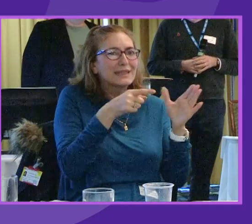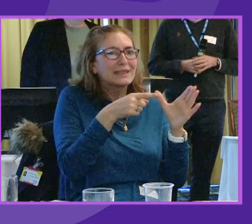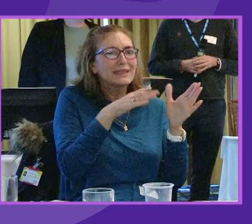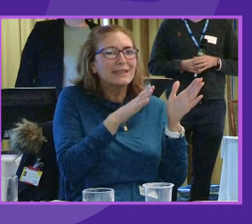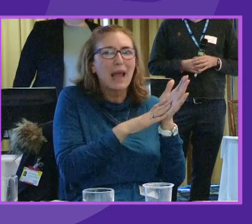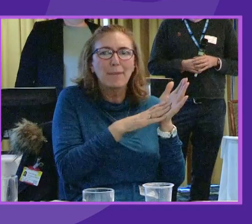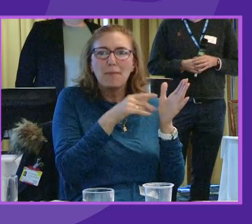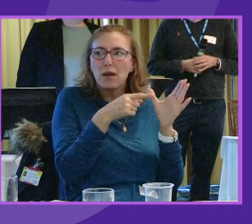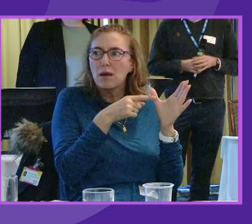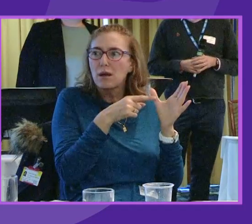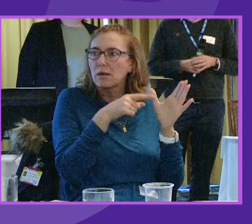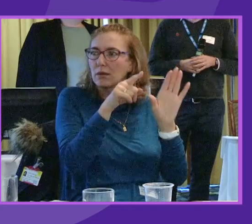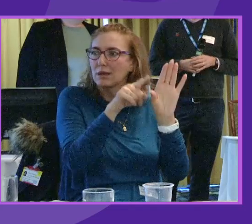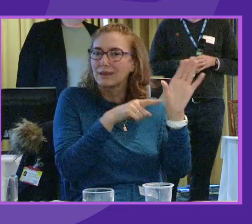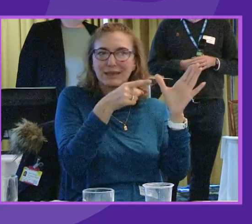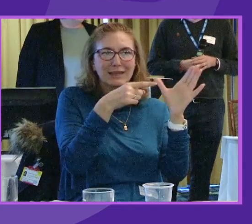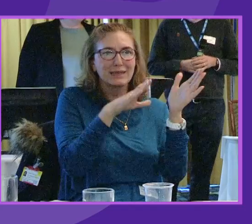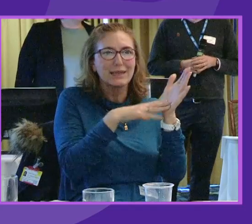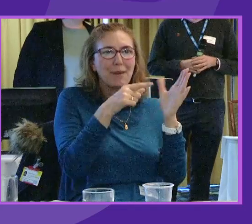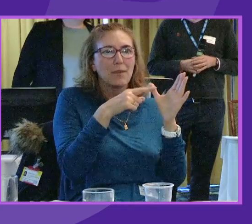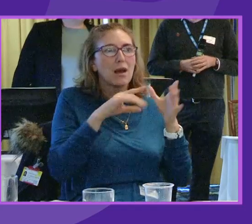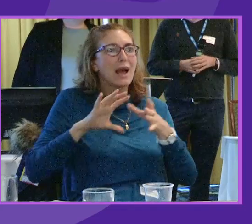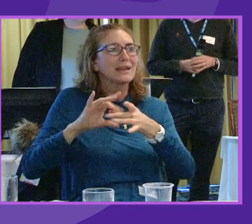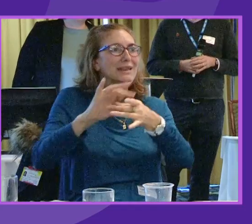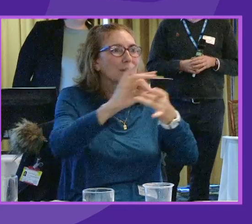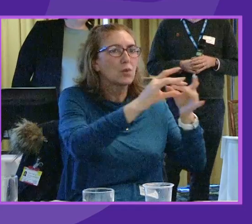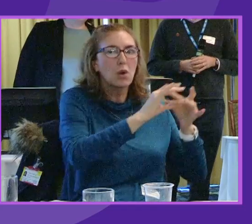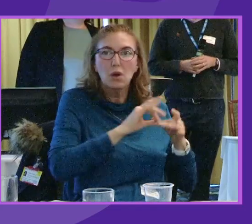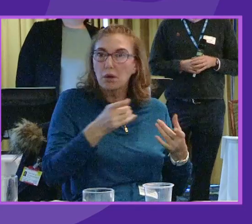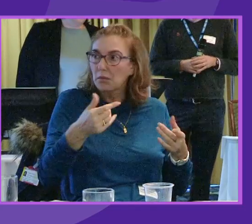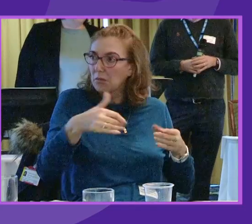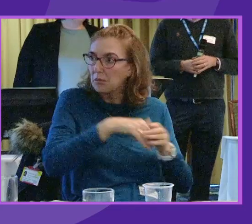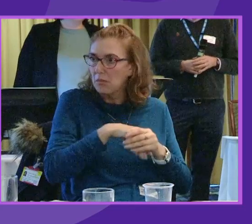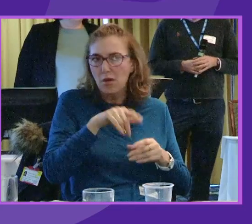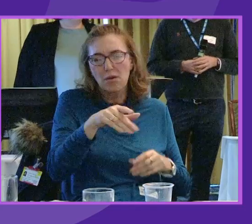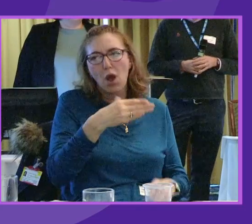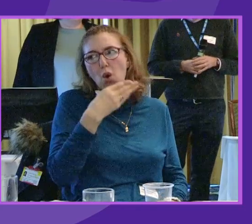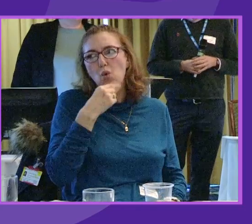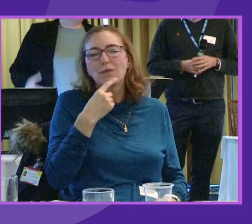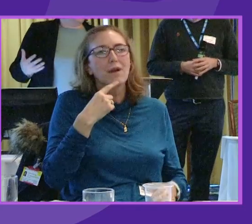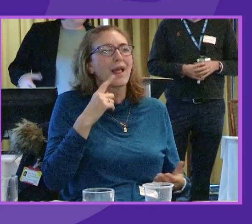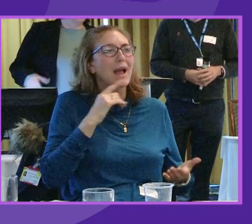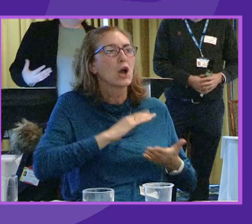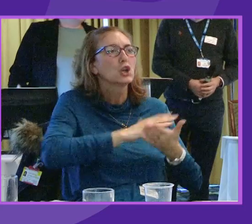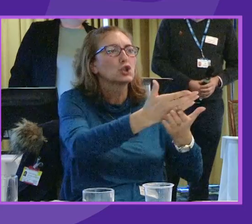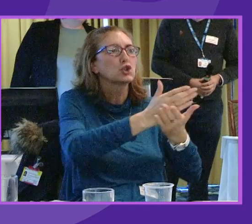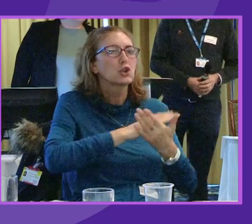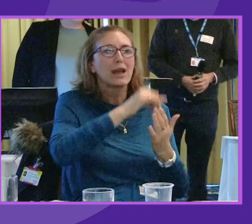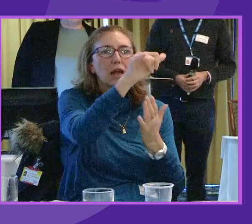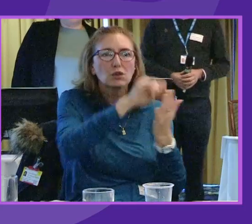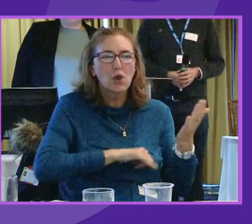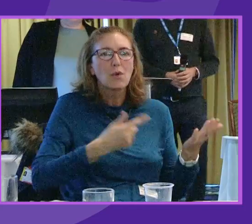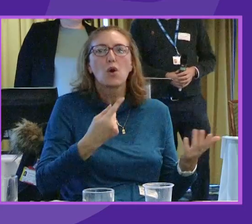through a Yammer network as well. I don't know if those of you who are on Yammer, it's a really useful tool to collaborate and be able to kind of share data,